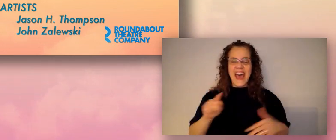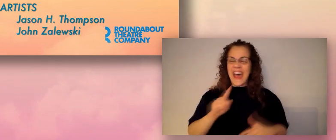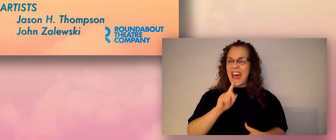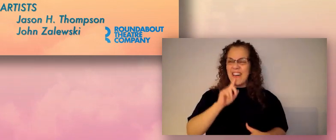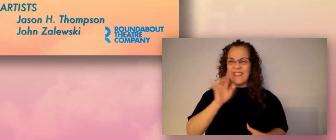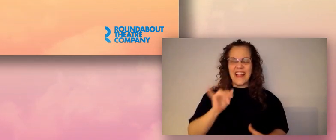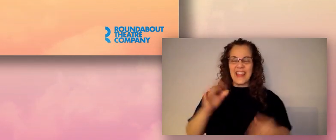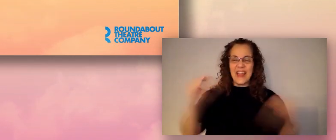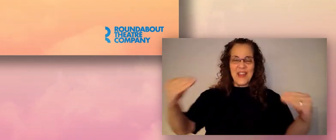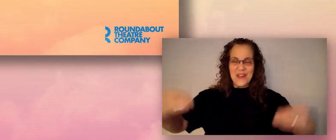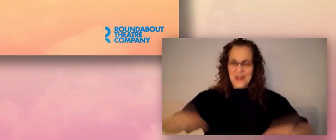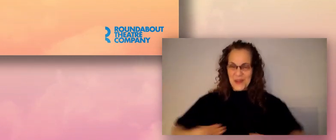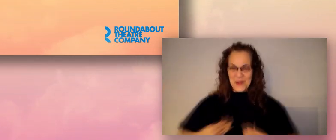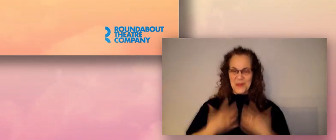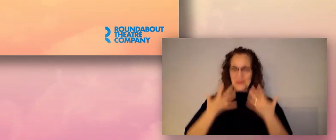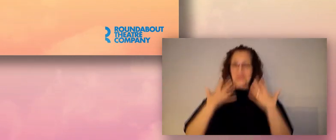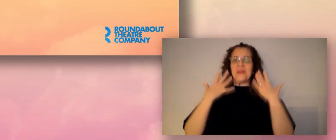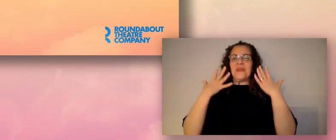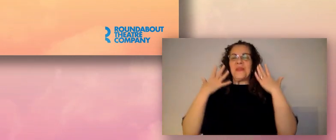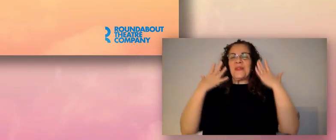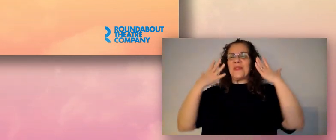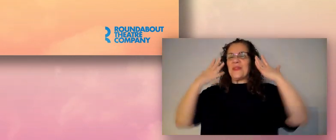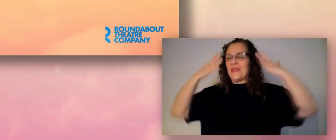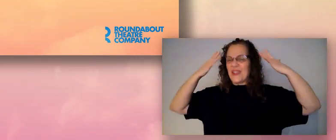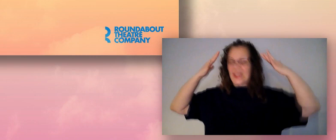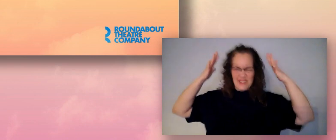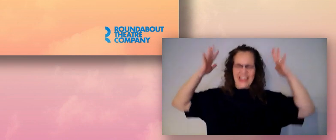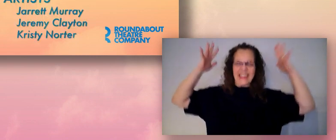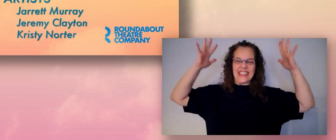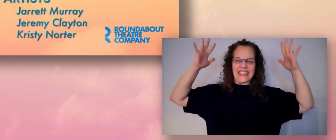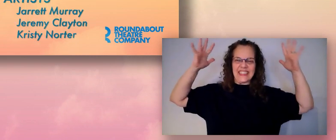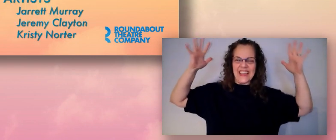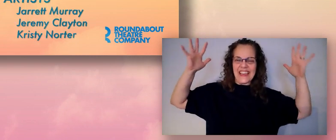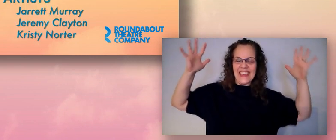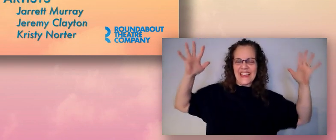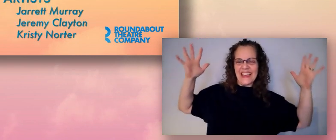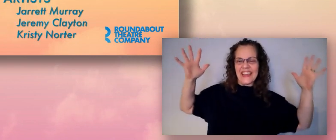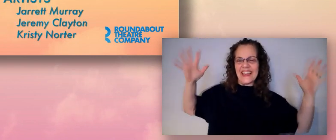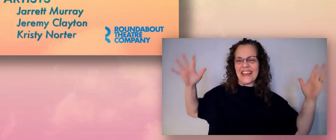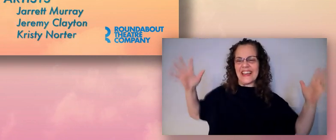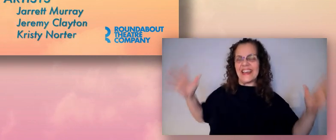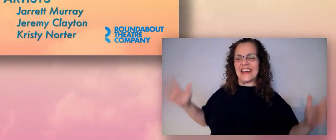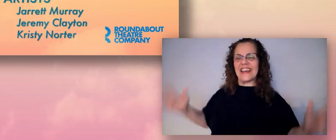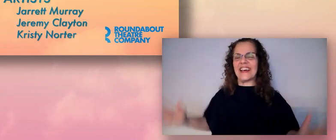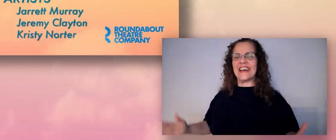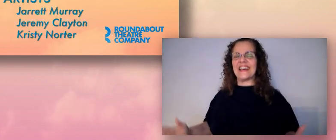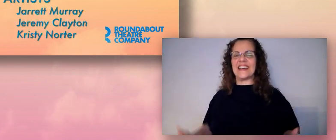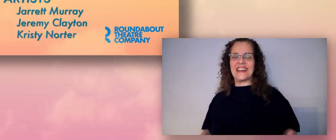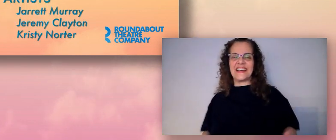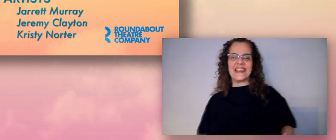faces can really take you places.